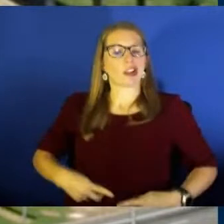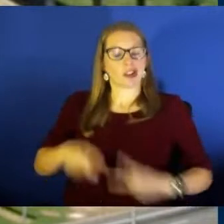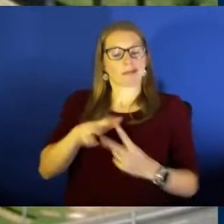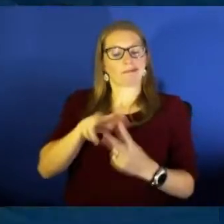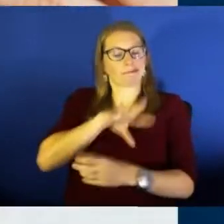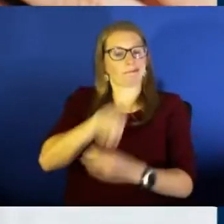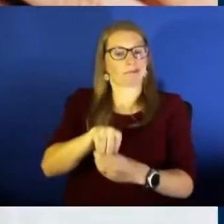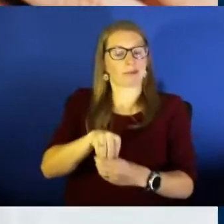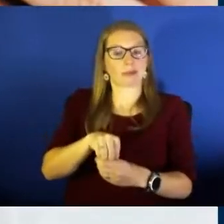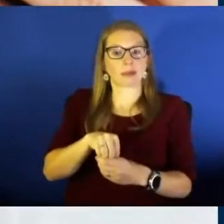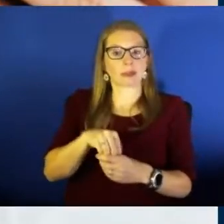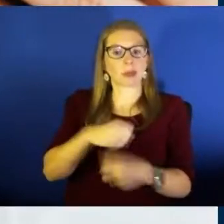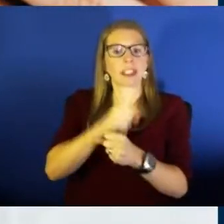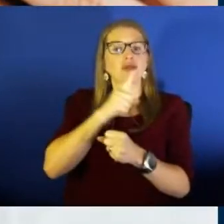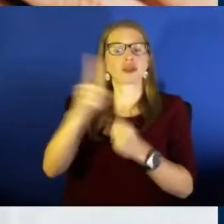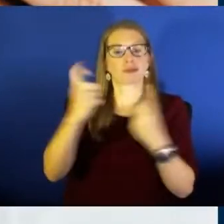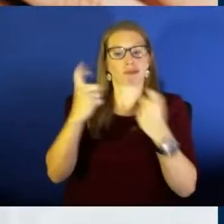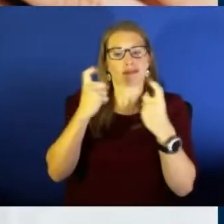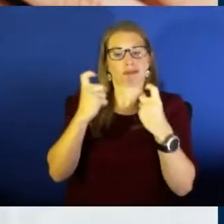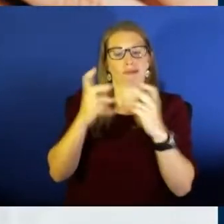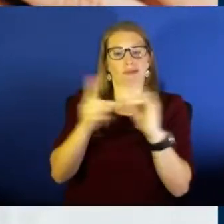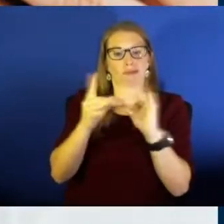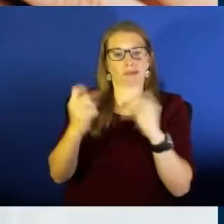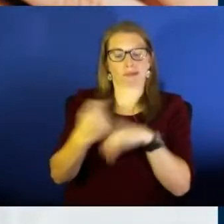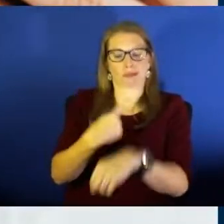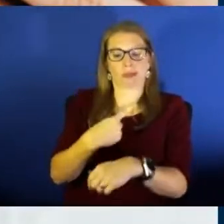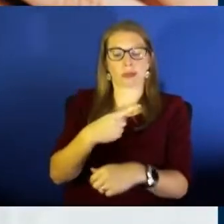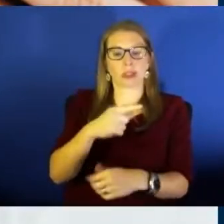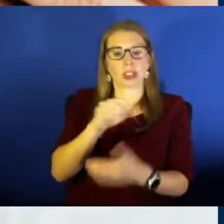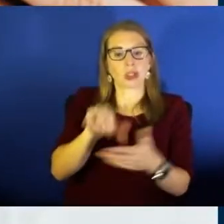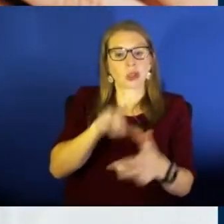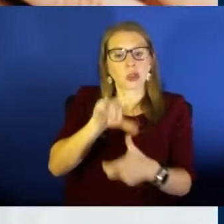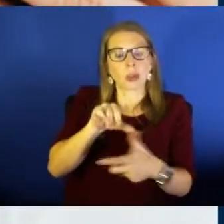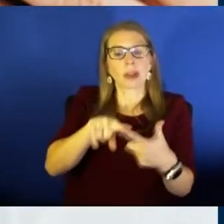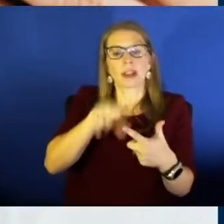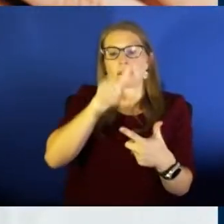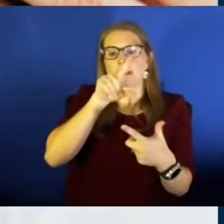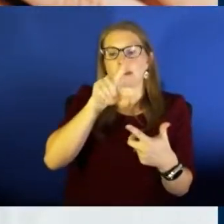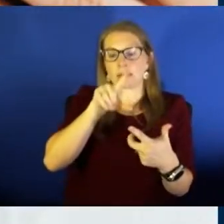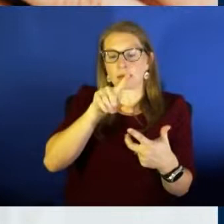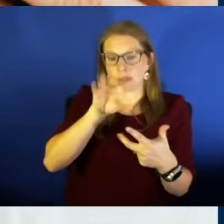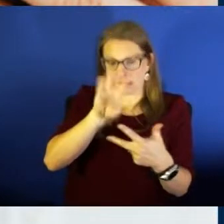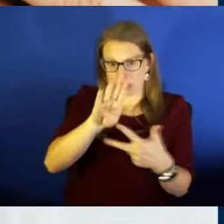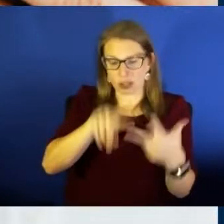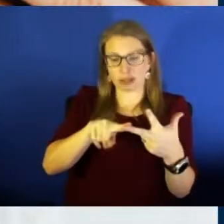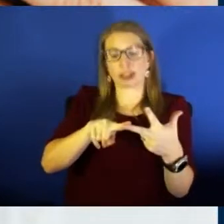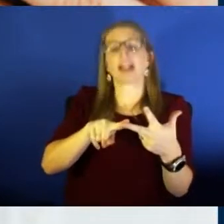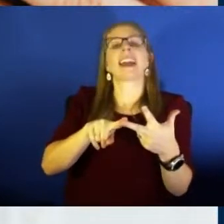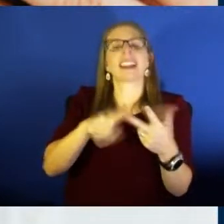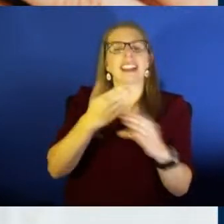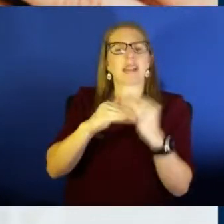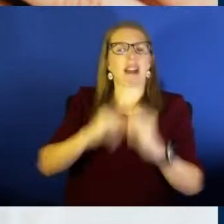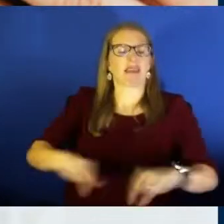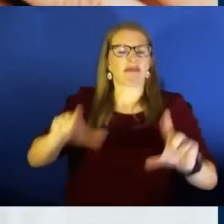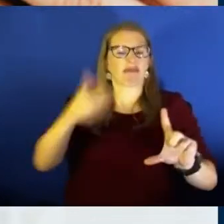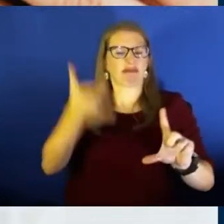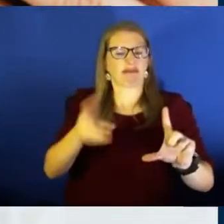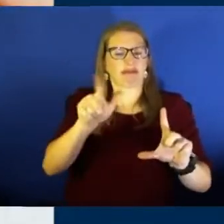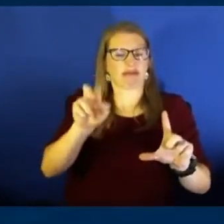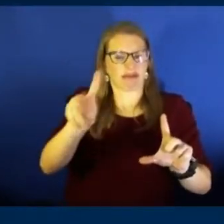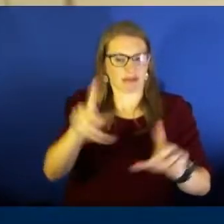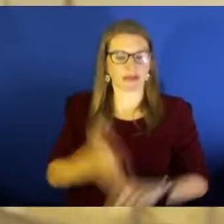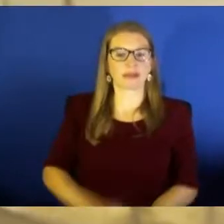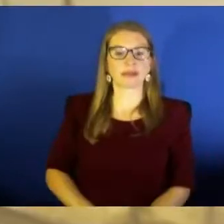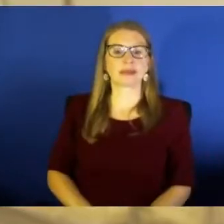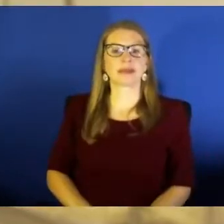get your questions sent in to us on YouTube, Facebook, and the Medical News Network. You can find links to those right there on your screen. Again, we